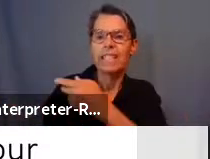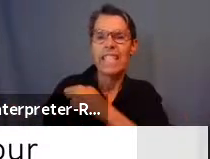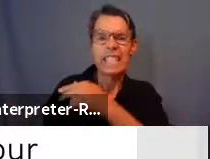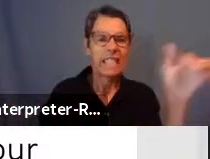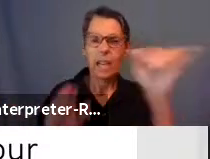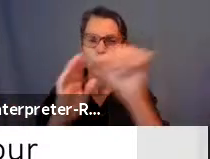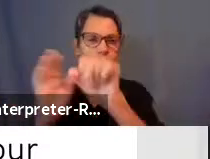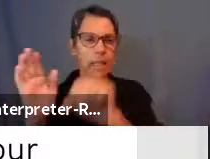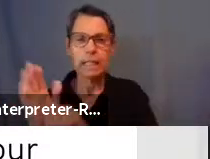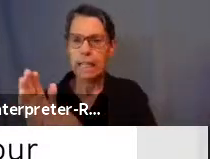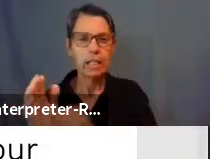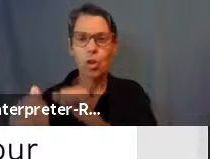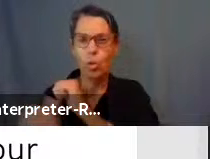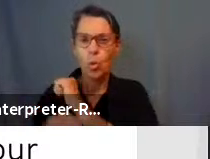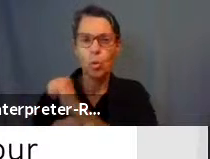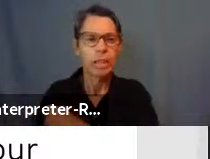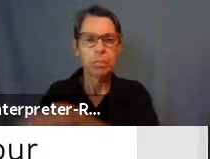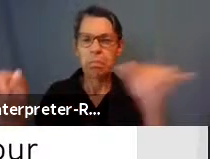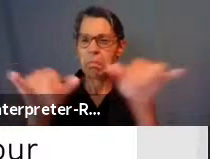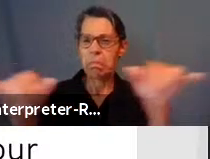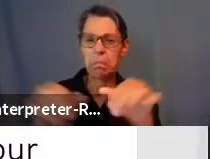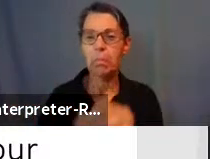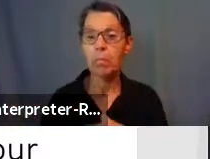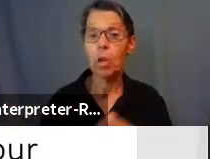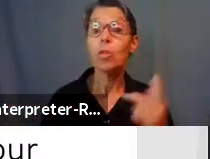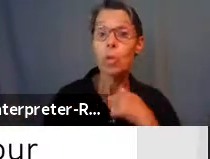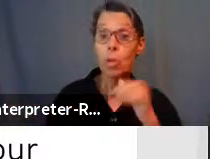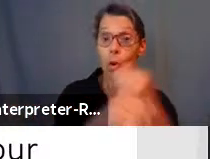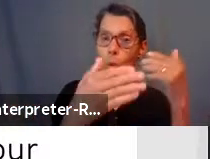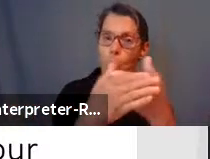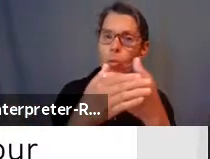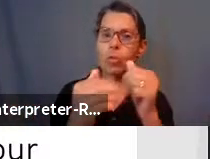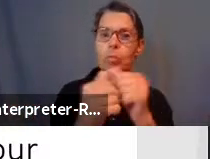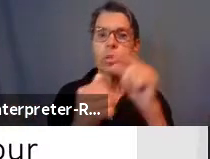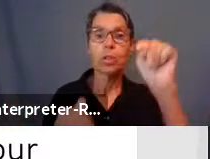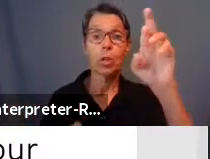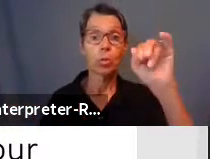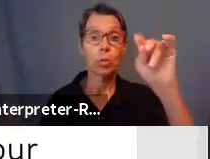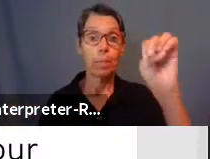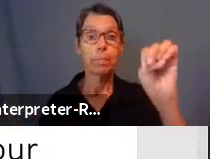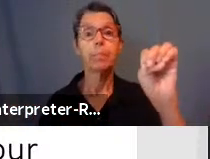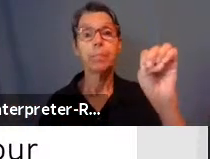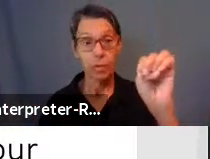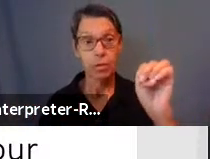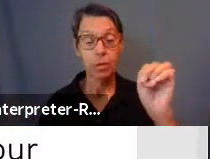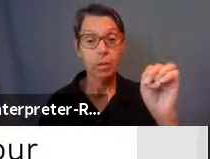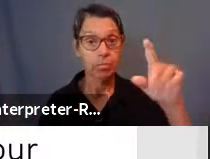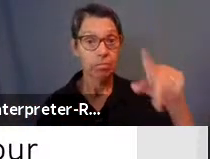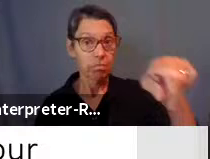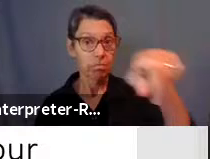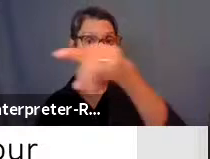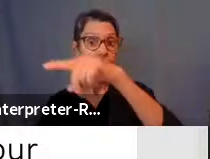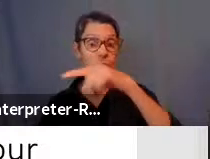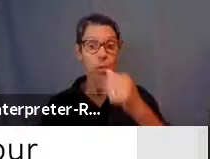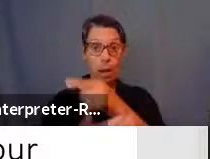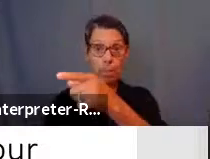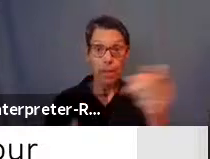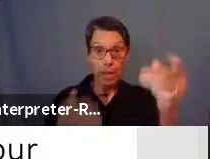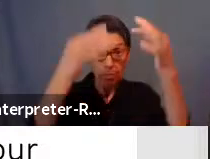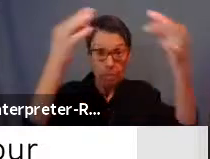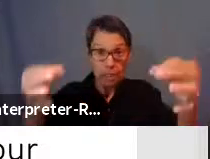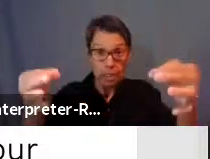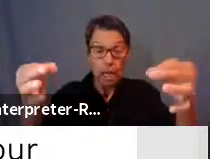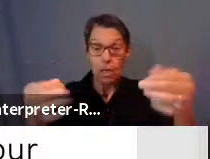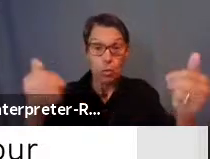beginning, we worked closely with our tribal nations to help them determine or to let them determine who they